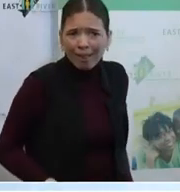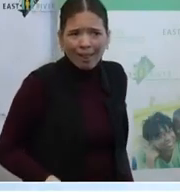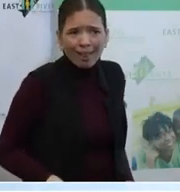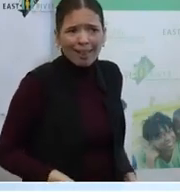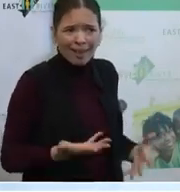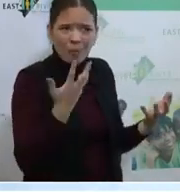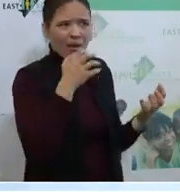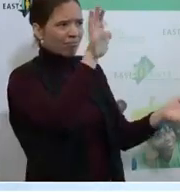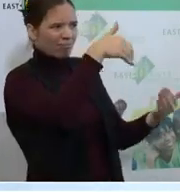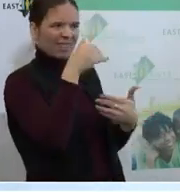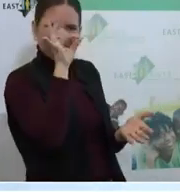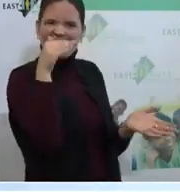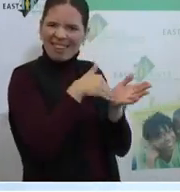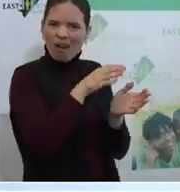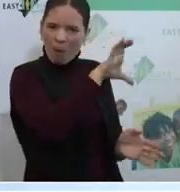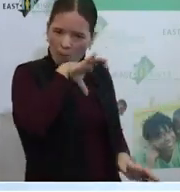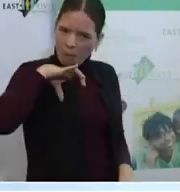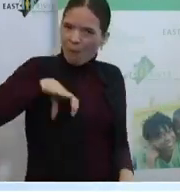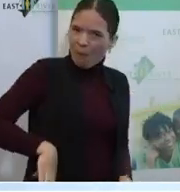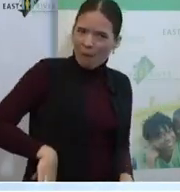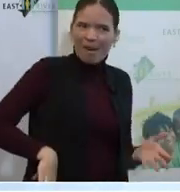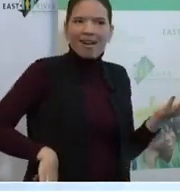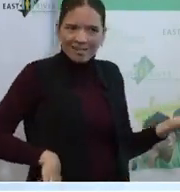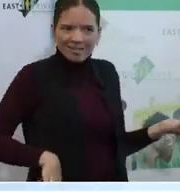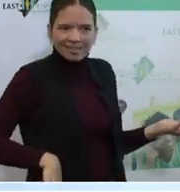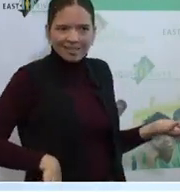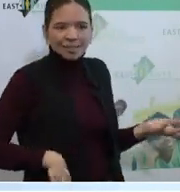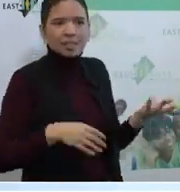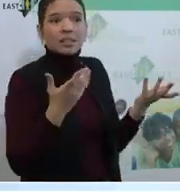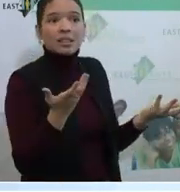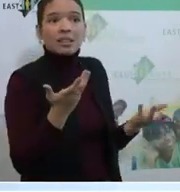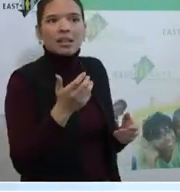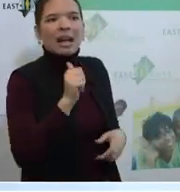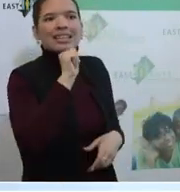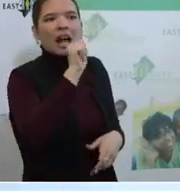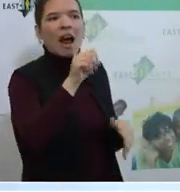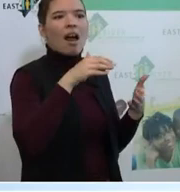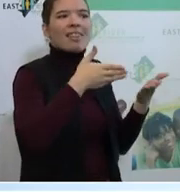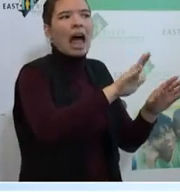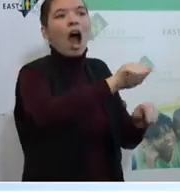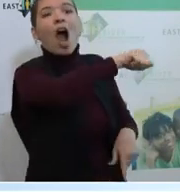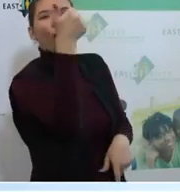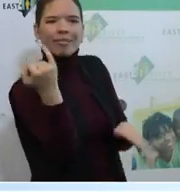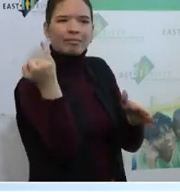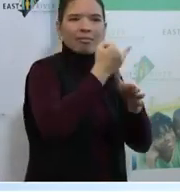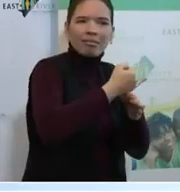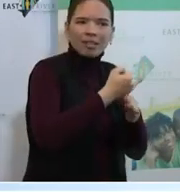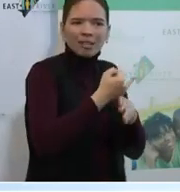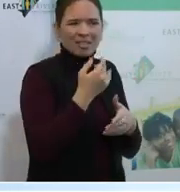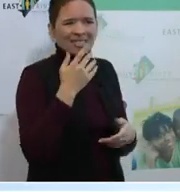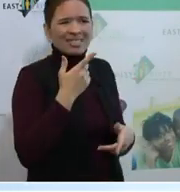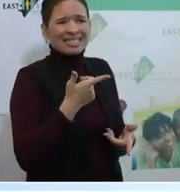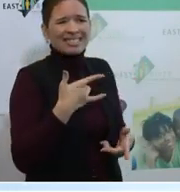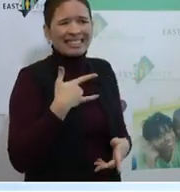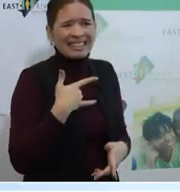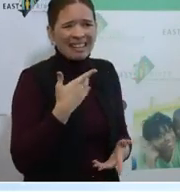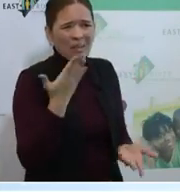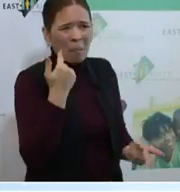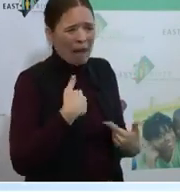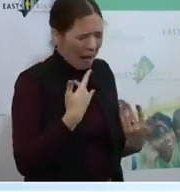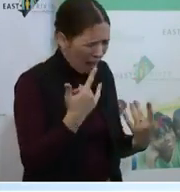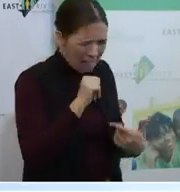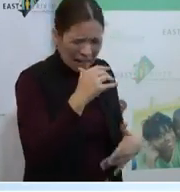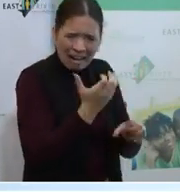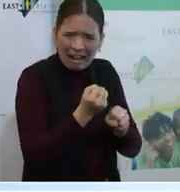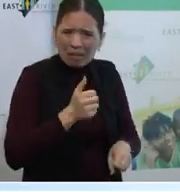of anybody and say, you know what? Why you didn't get me my $9,000? I'm not going to do